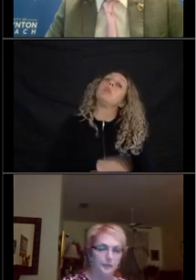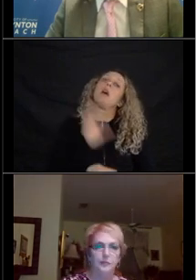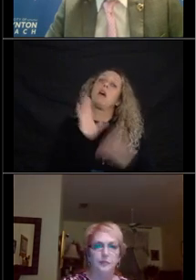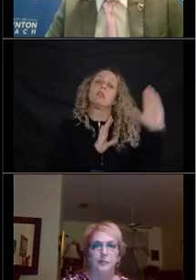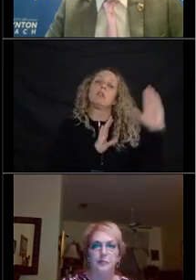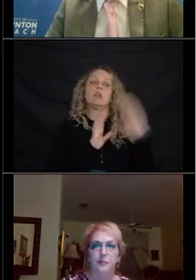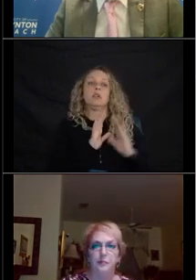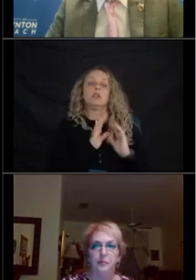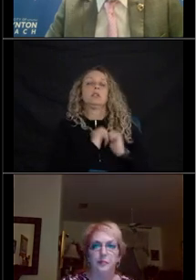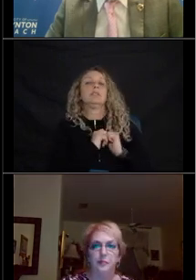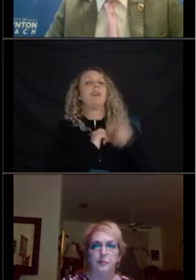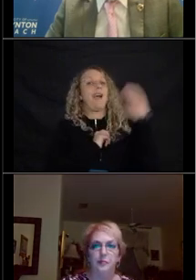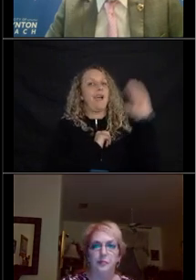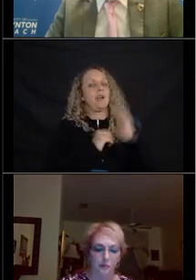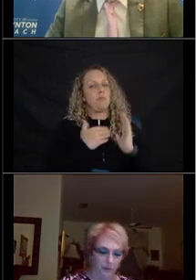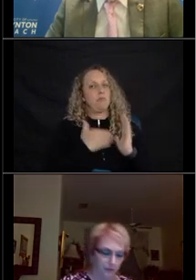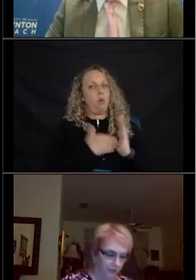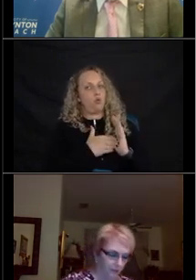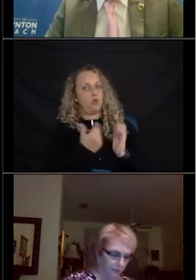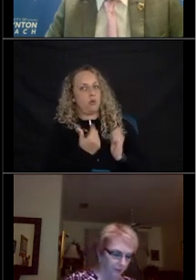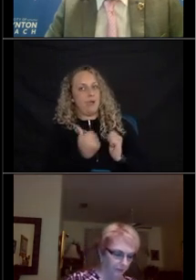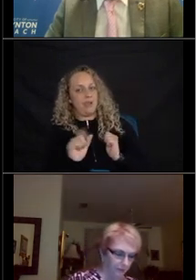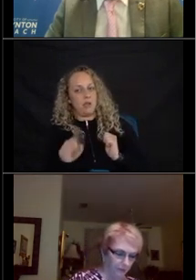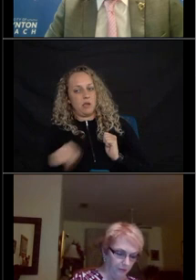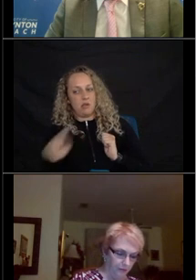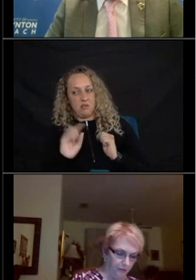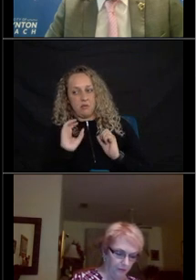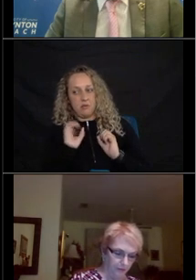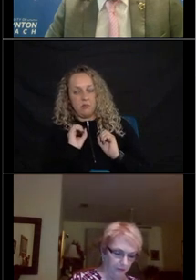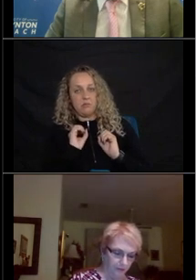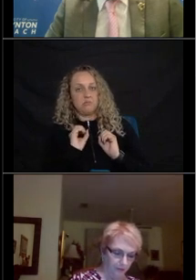Aye. All those opposed?